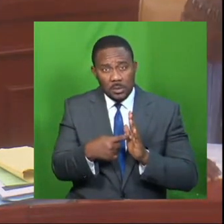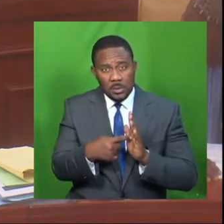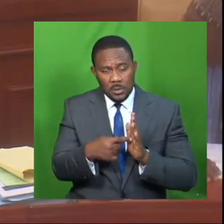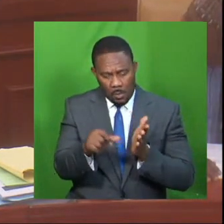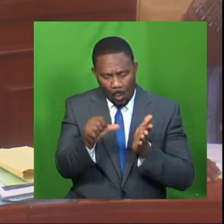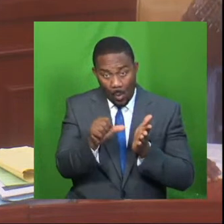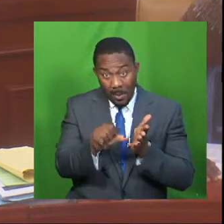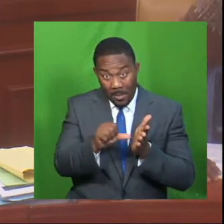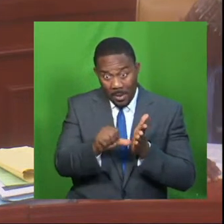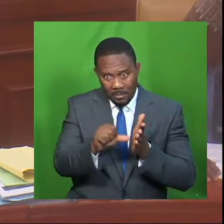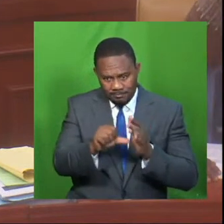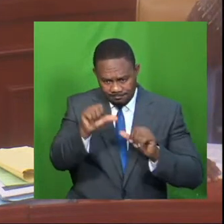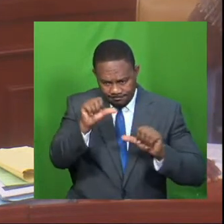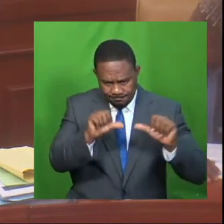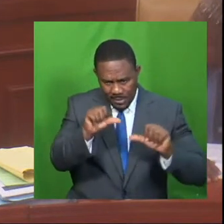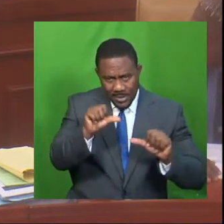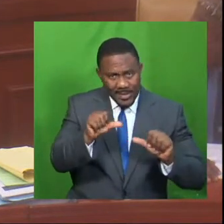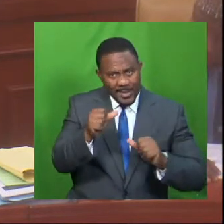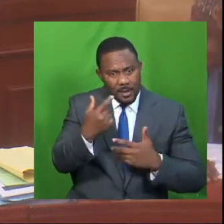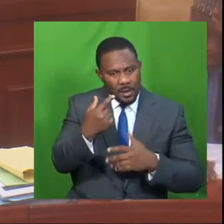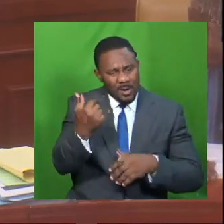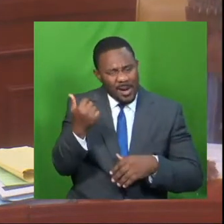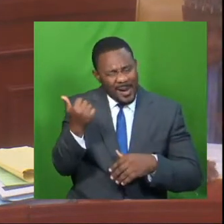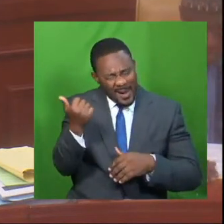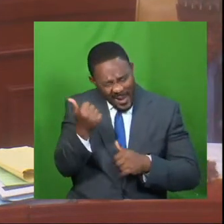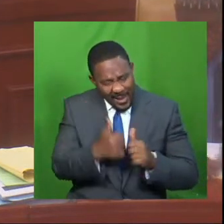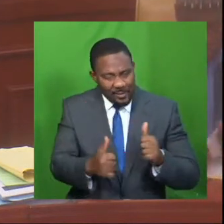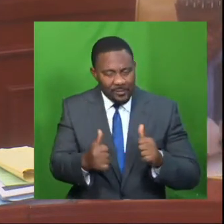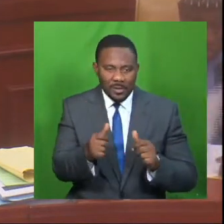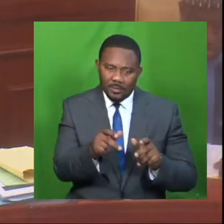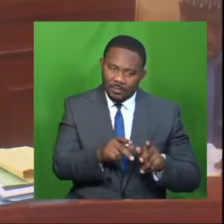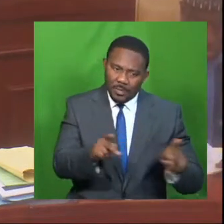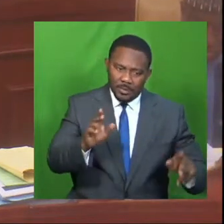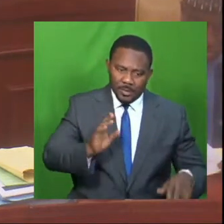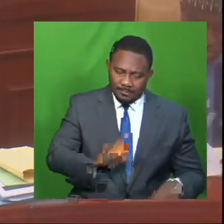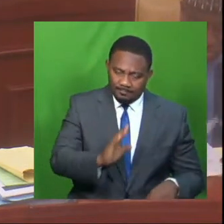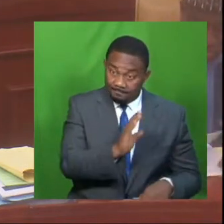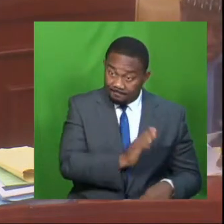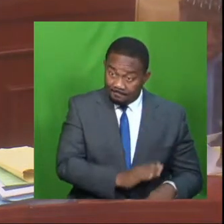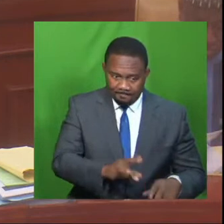Yeah, the chairman. Speaker, D now. D, the chairman is here.